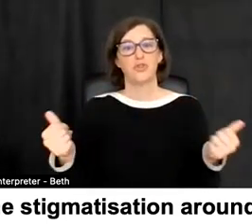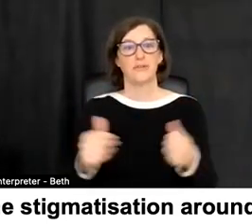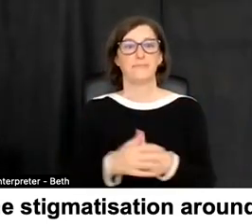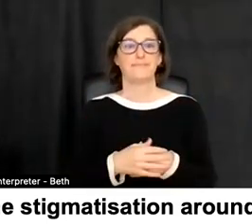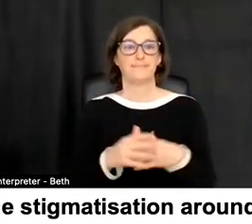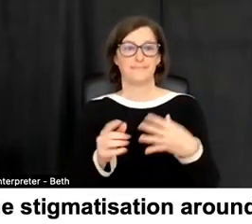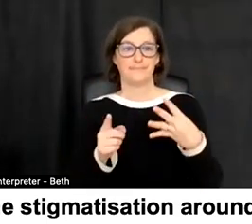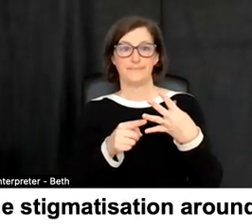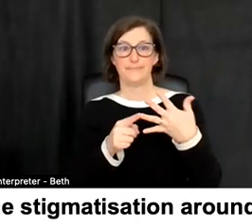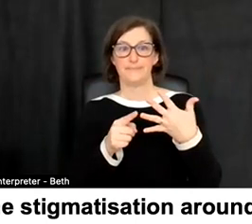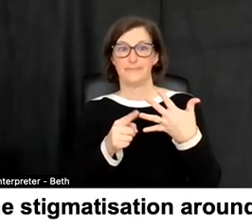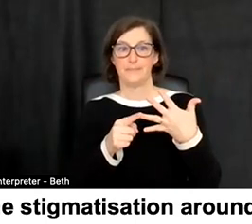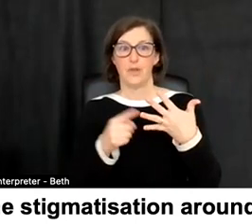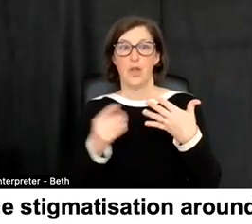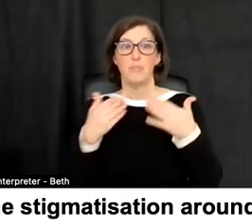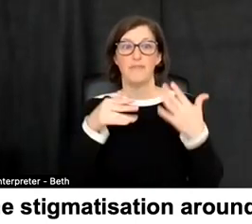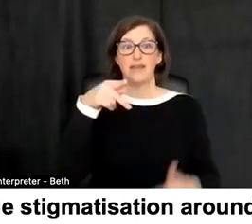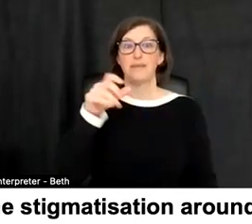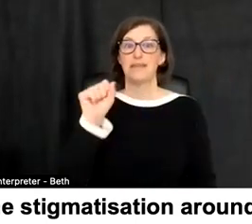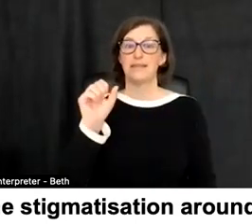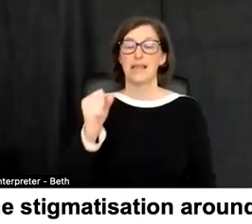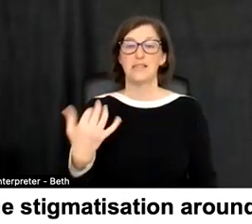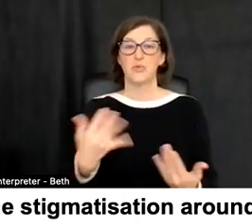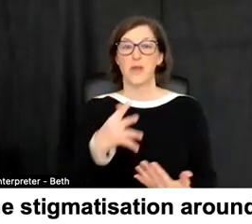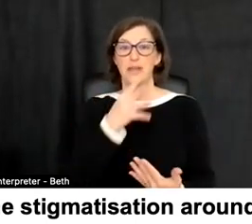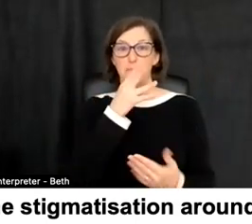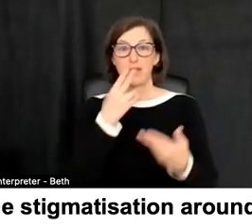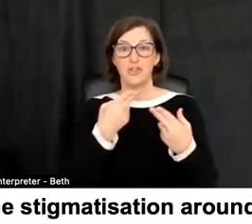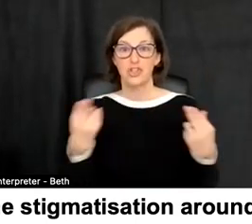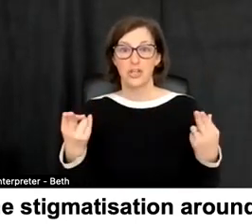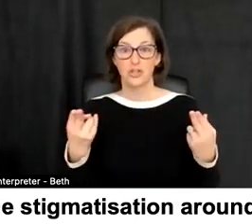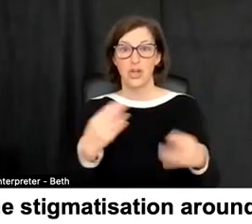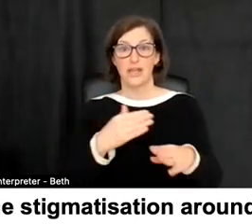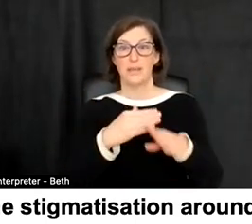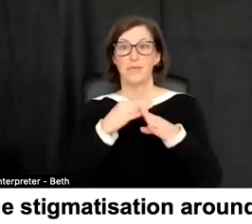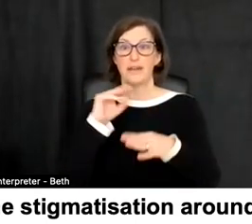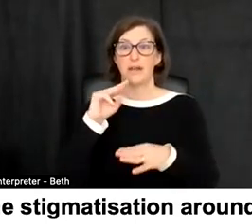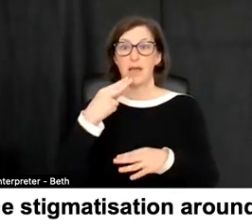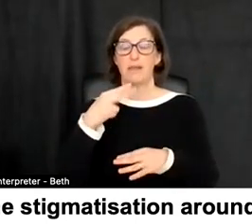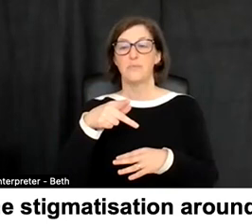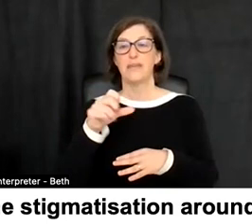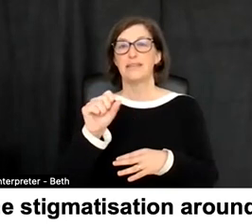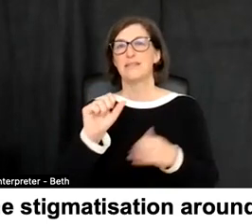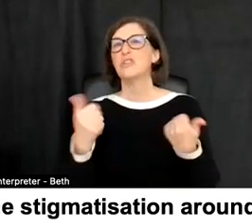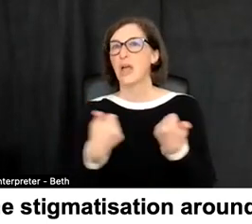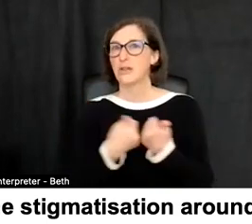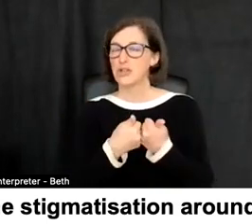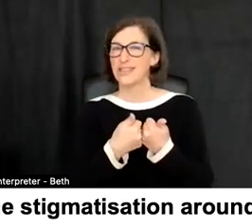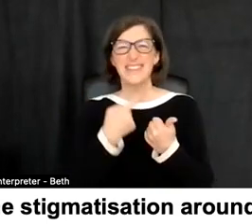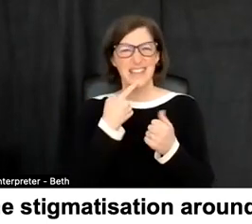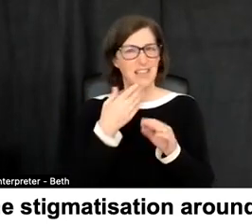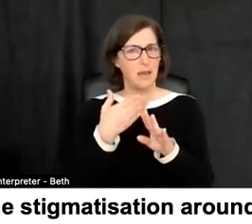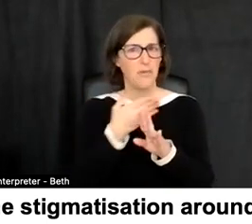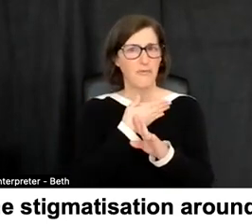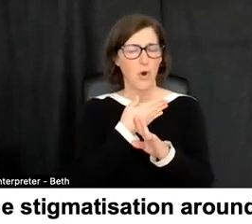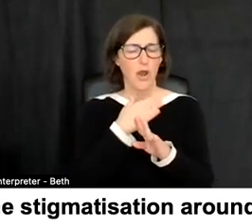also provision of psychosocial support at Waiting Mothers Shelter was preventative of mental health challenges. So as I said previously, we mainly